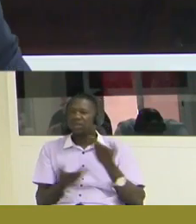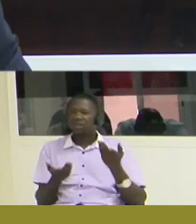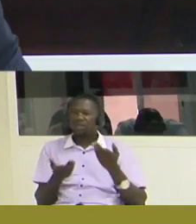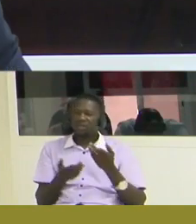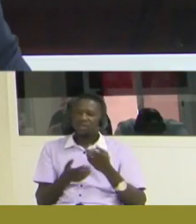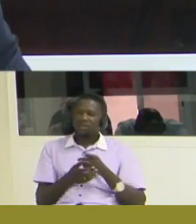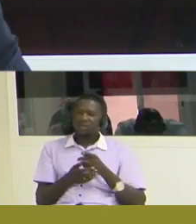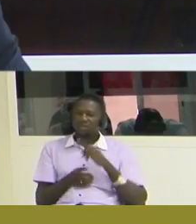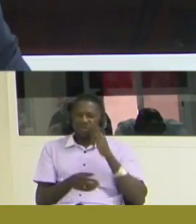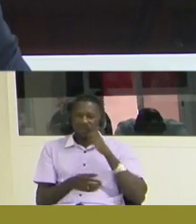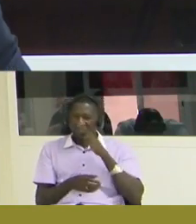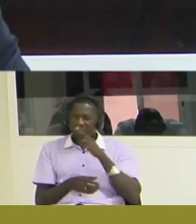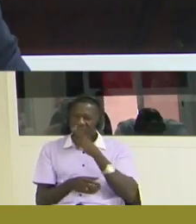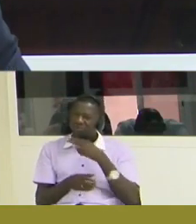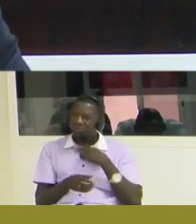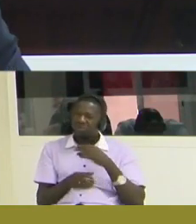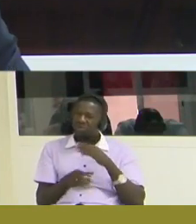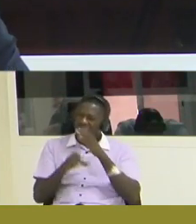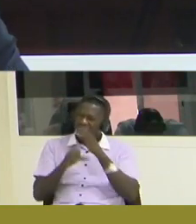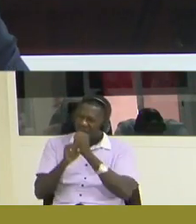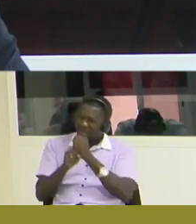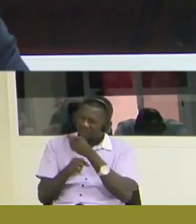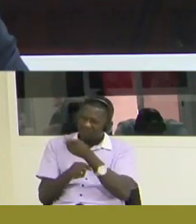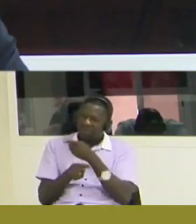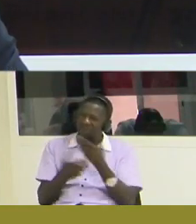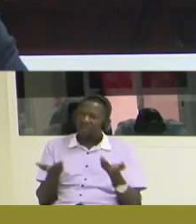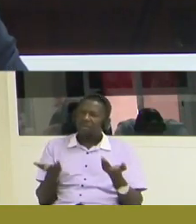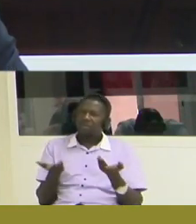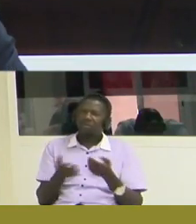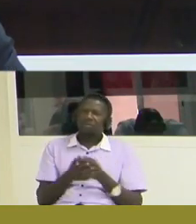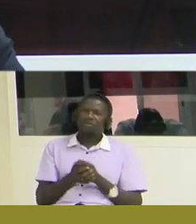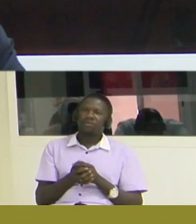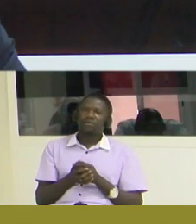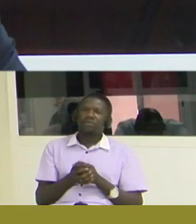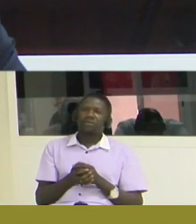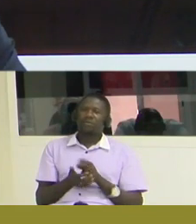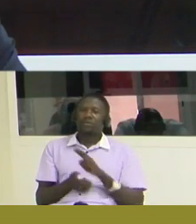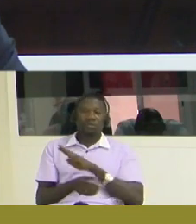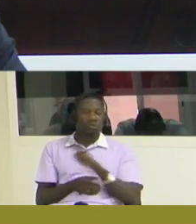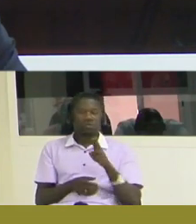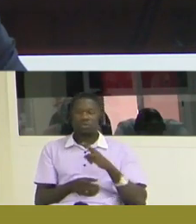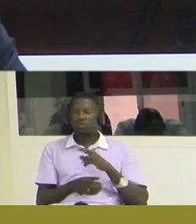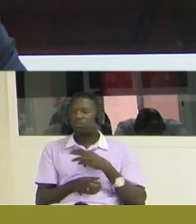no sir I could not intercede on his behalf